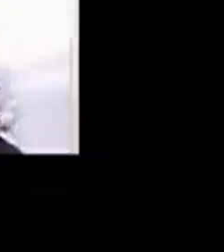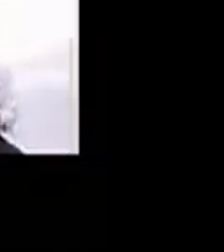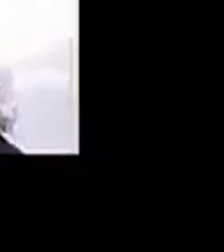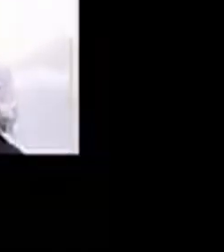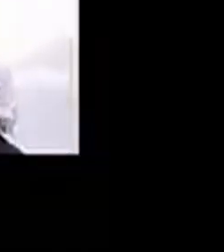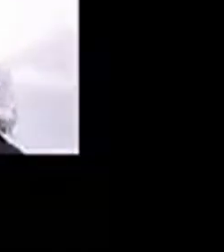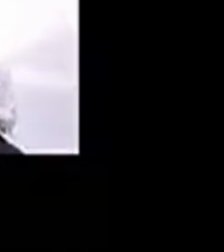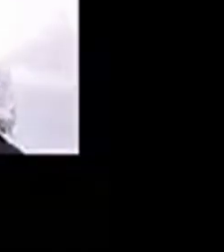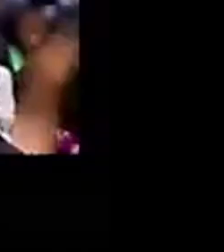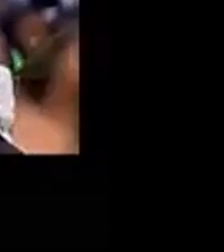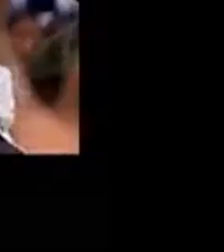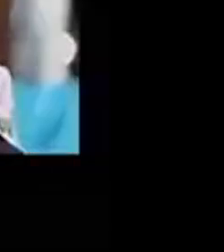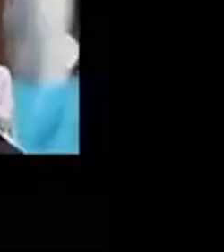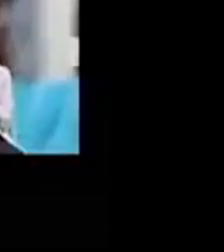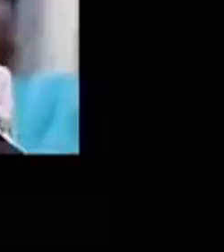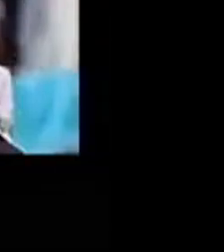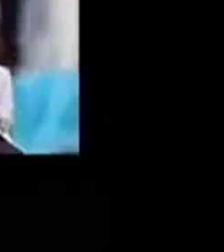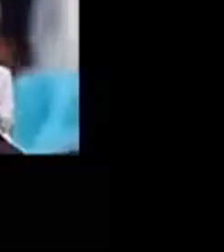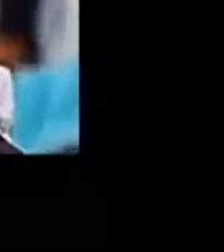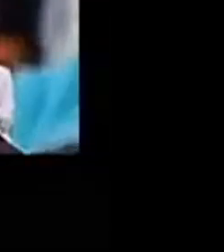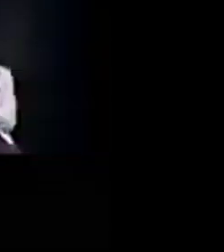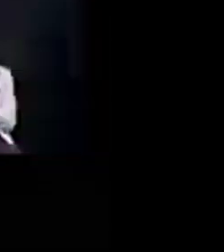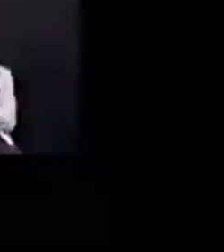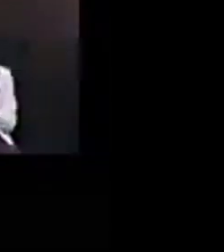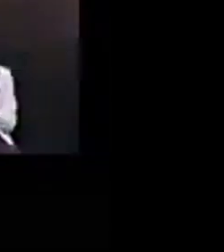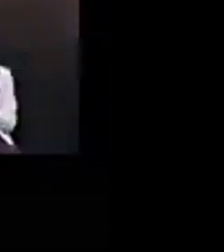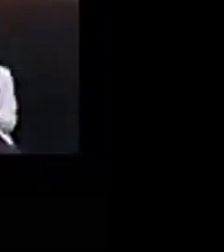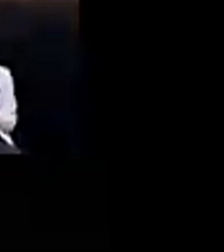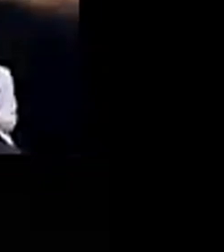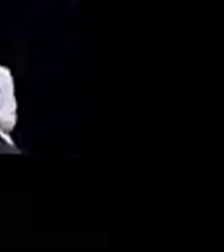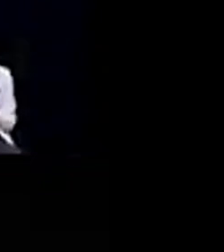bread. I didn't hear amen